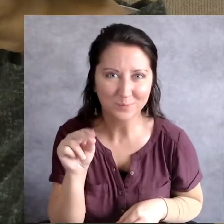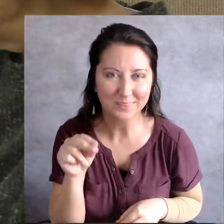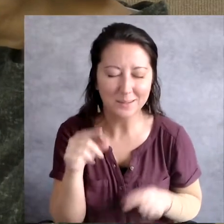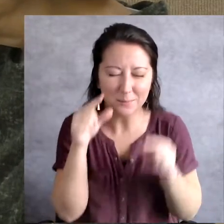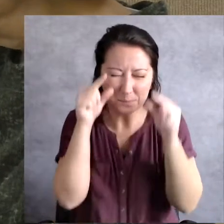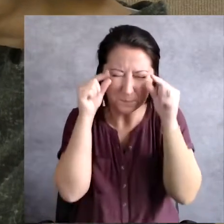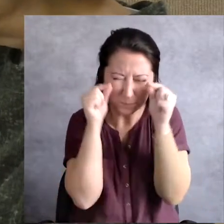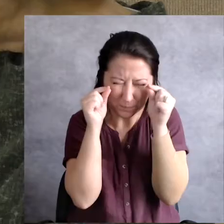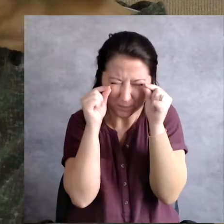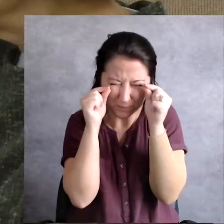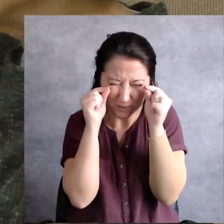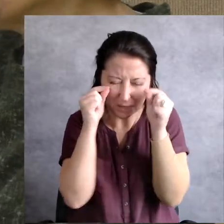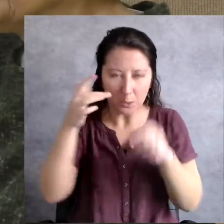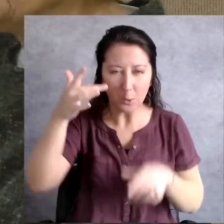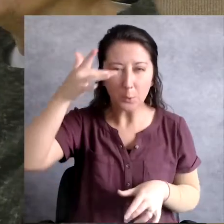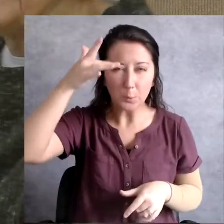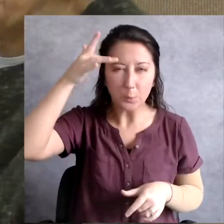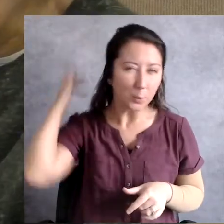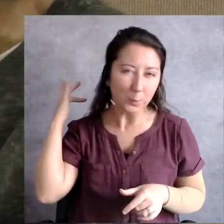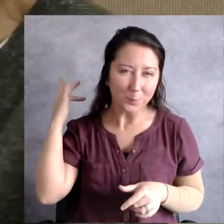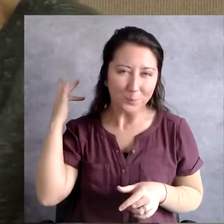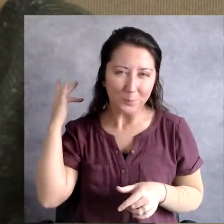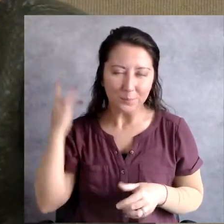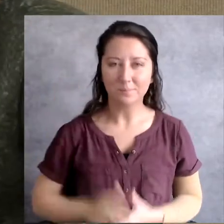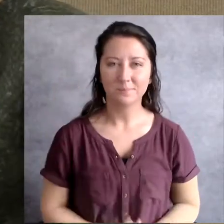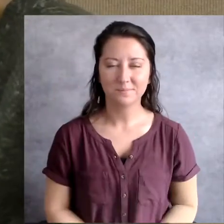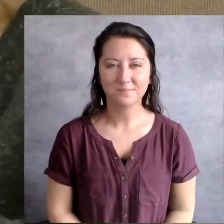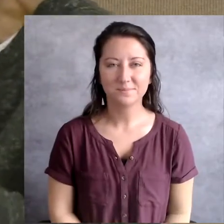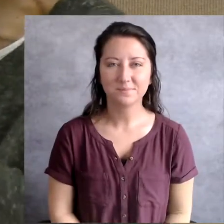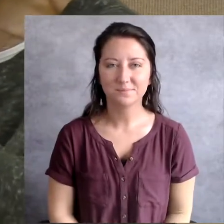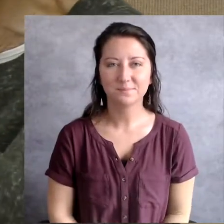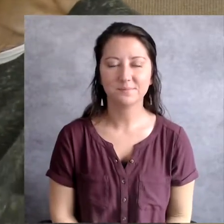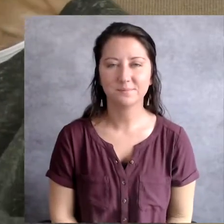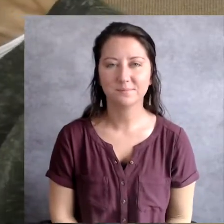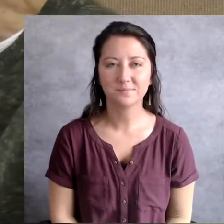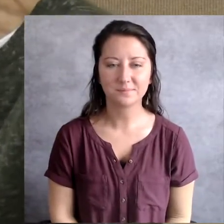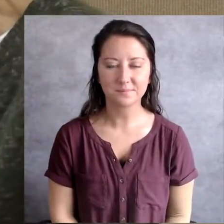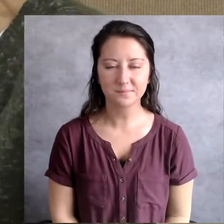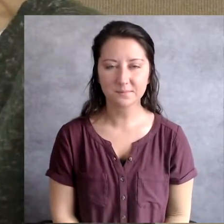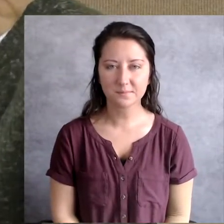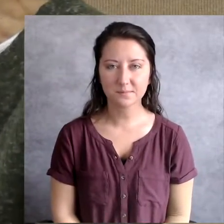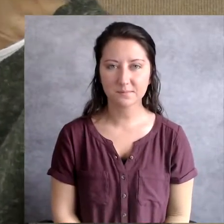tight, and he doesn't have a single feather on him.